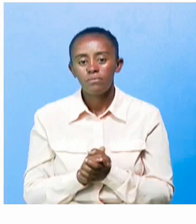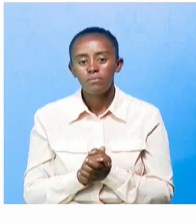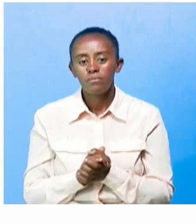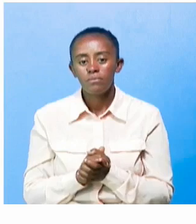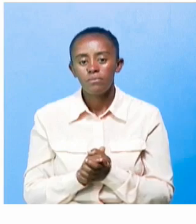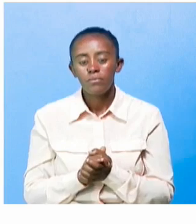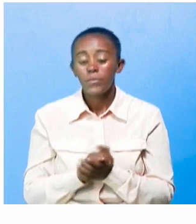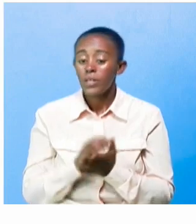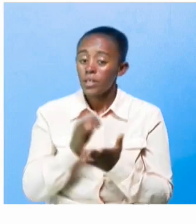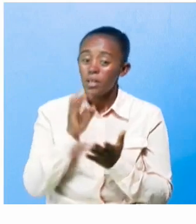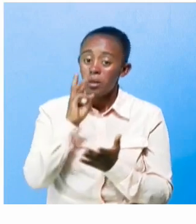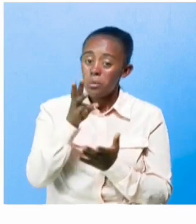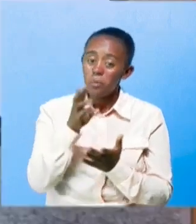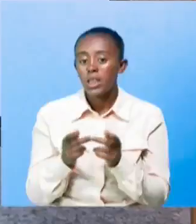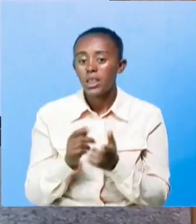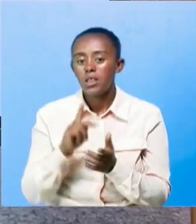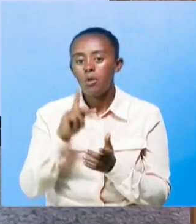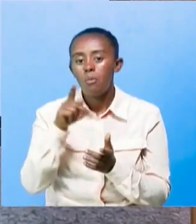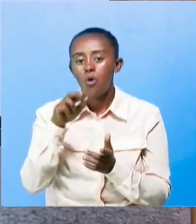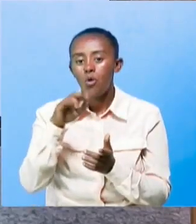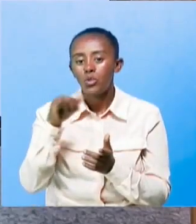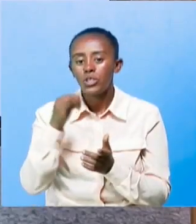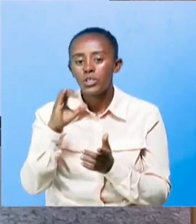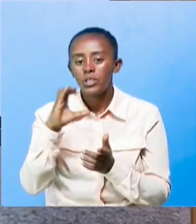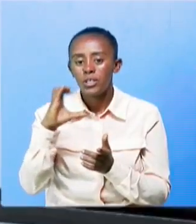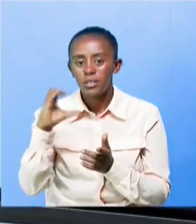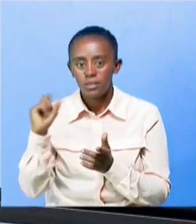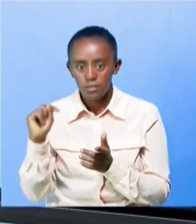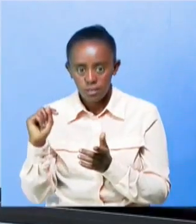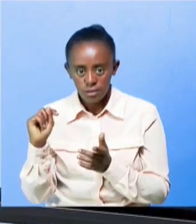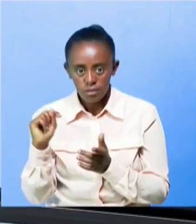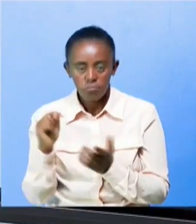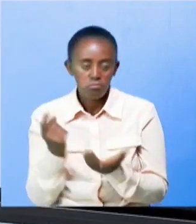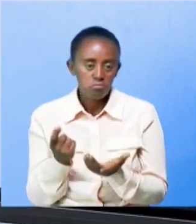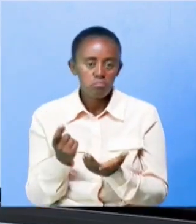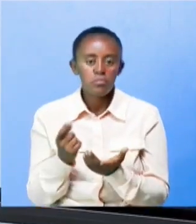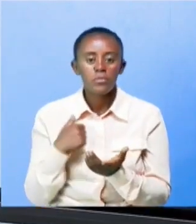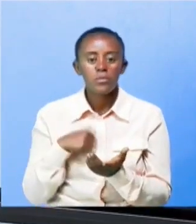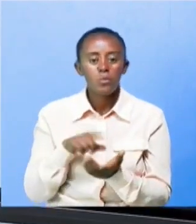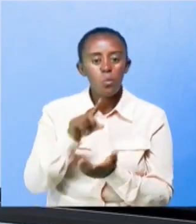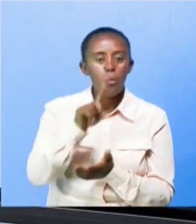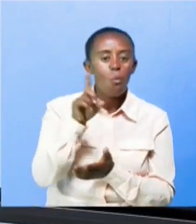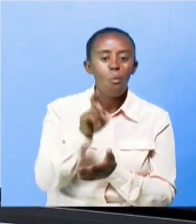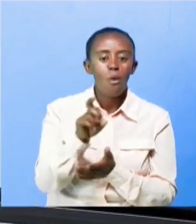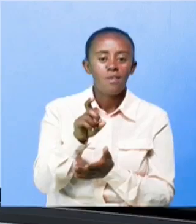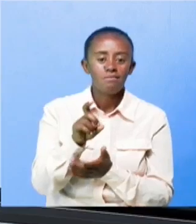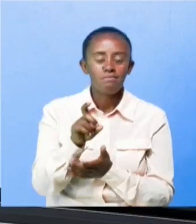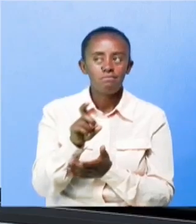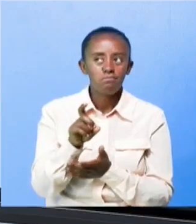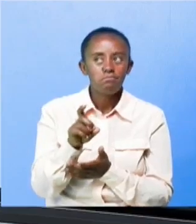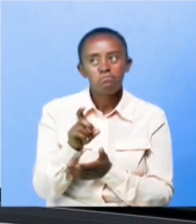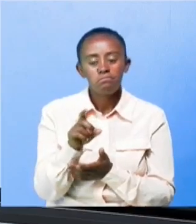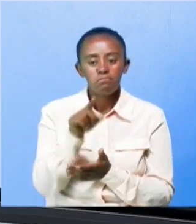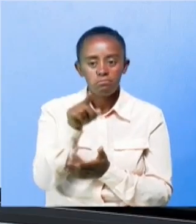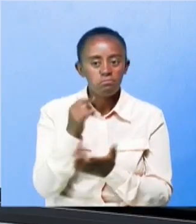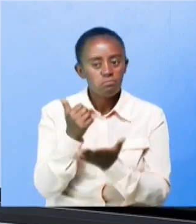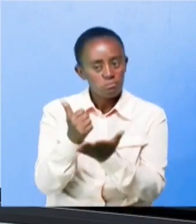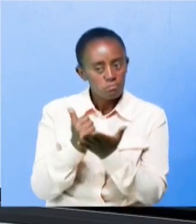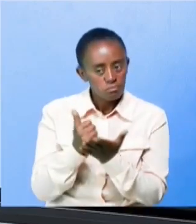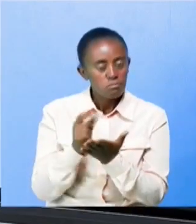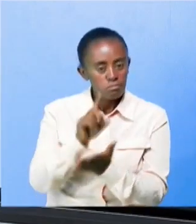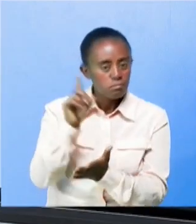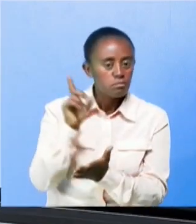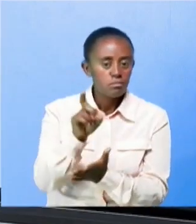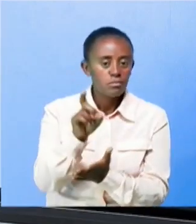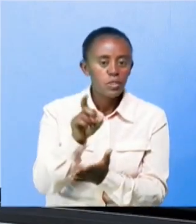Will you assist me in this project? So we are requesting if someone can assist us